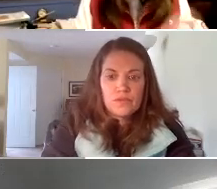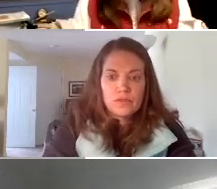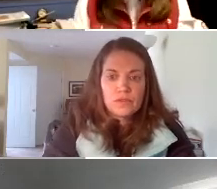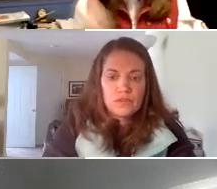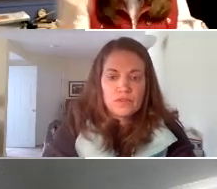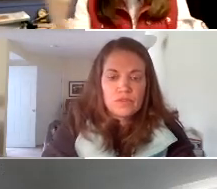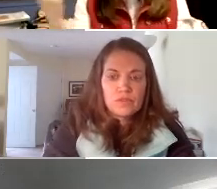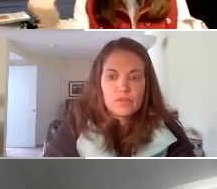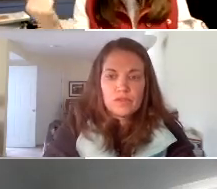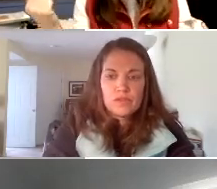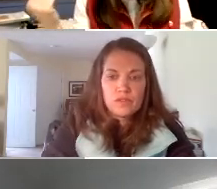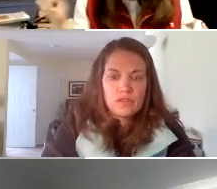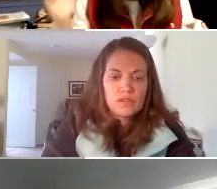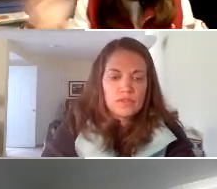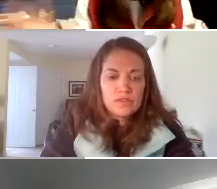it,